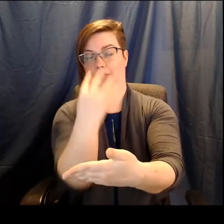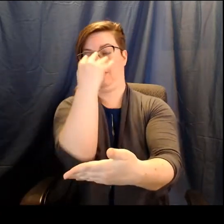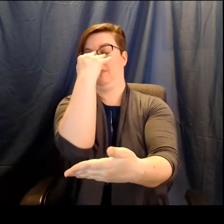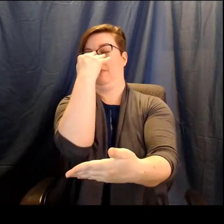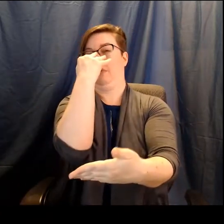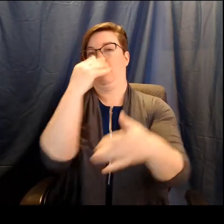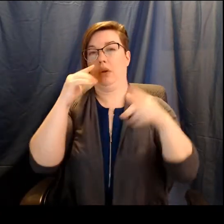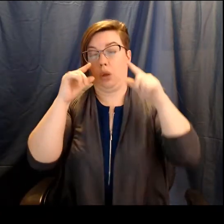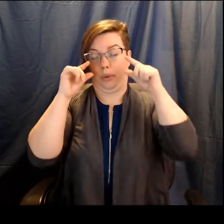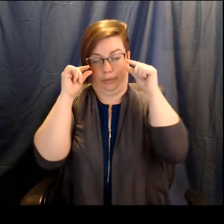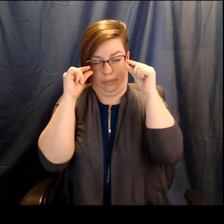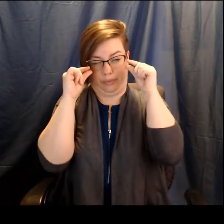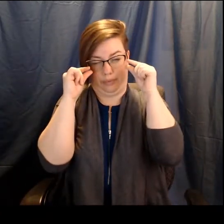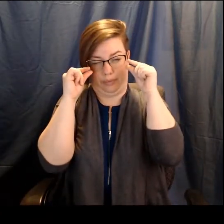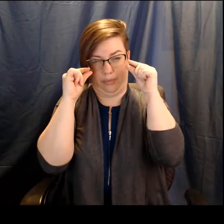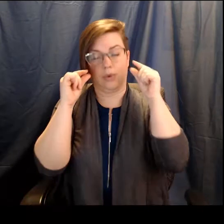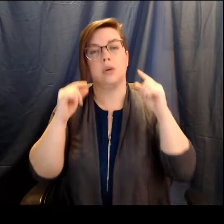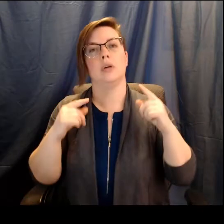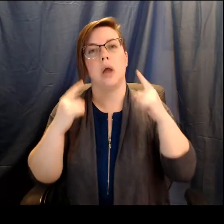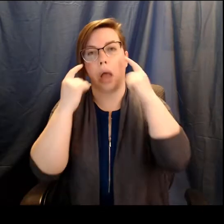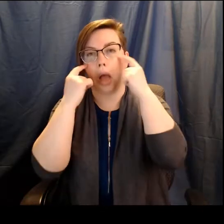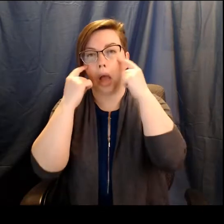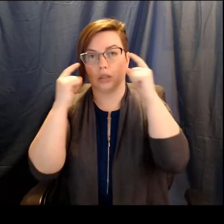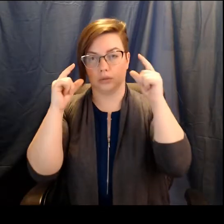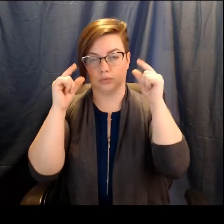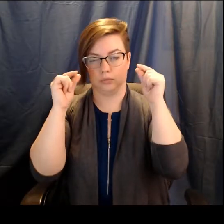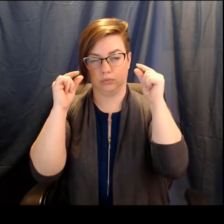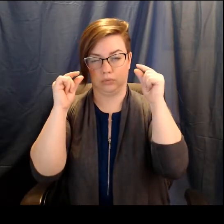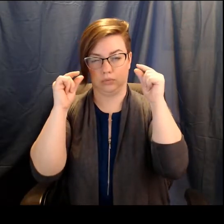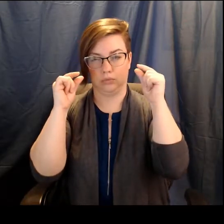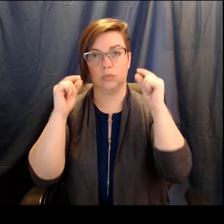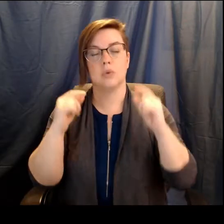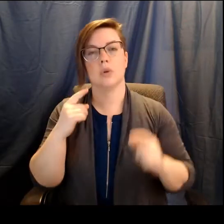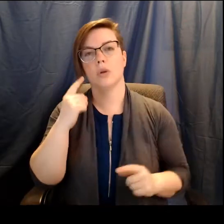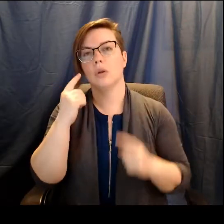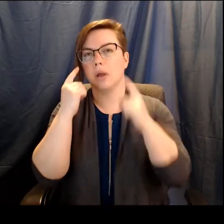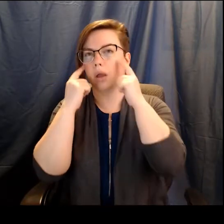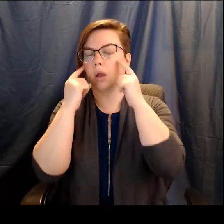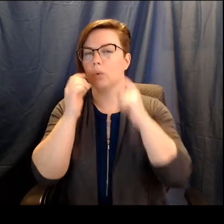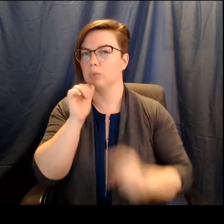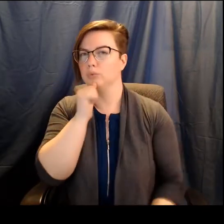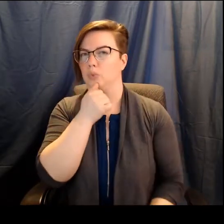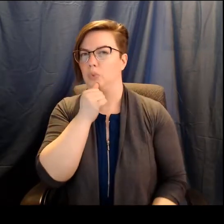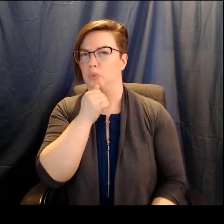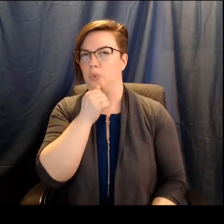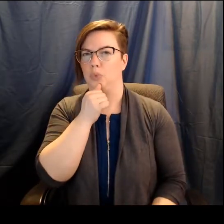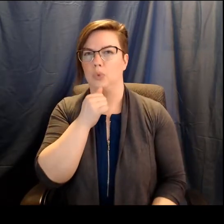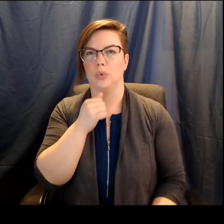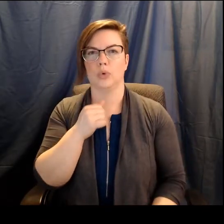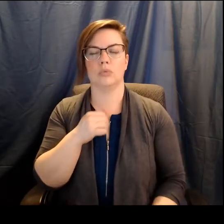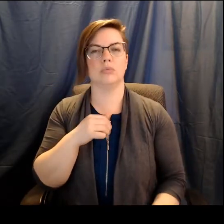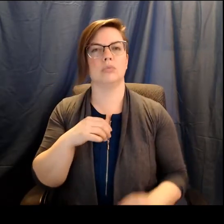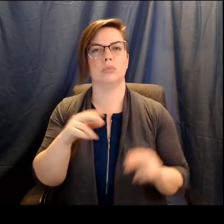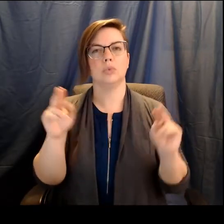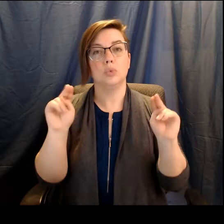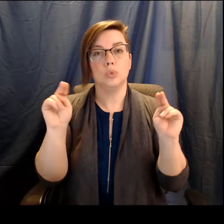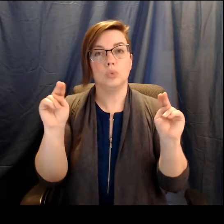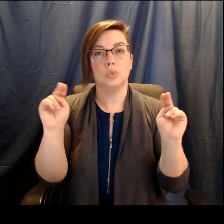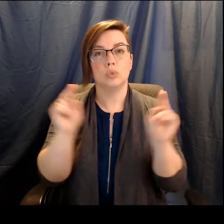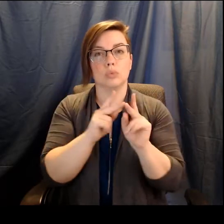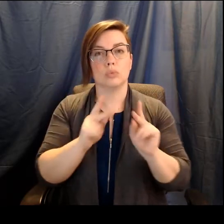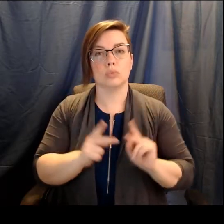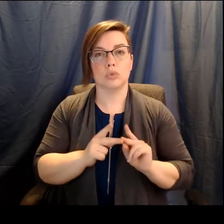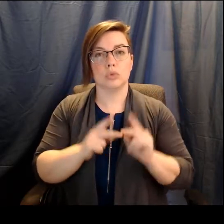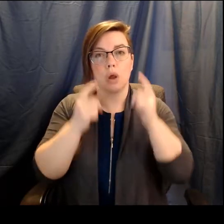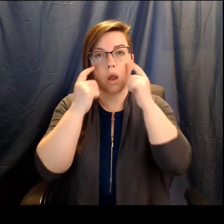And when she squints, these muscles are going to get sore because when you're squinting, they're not in neutral positioning, right?